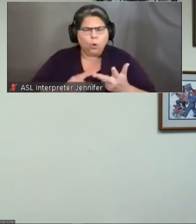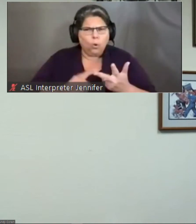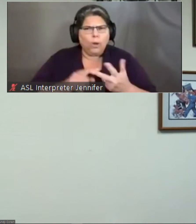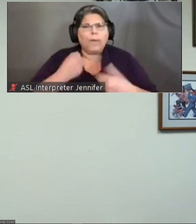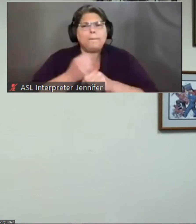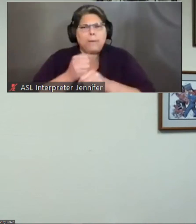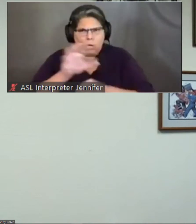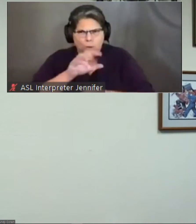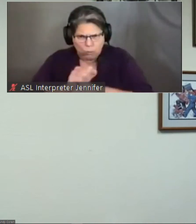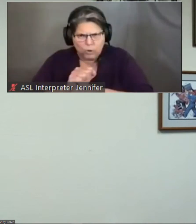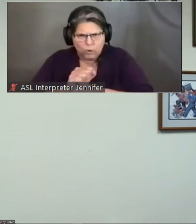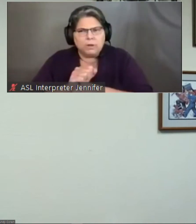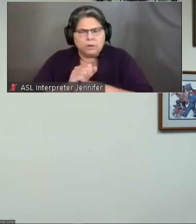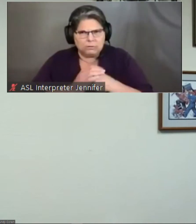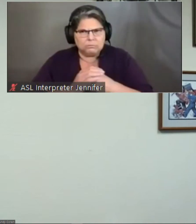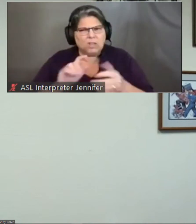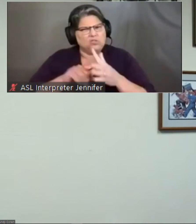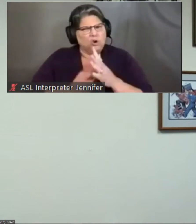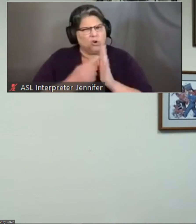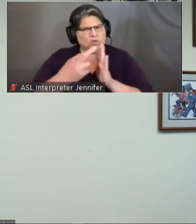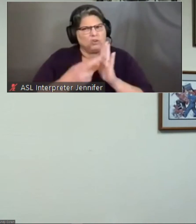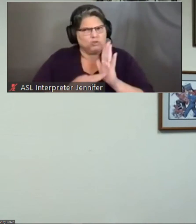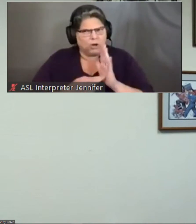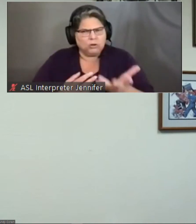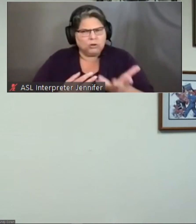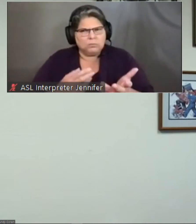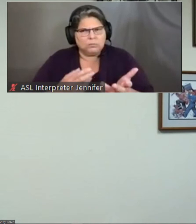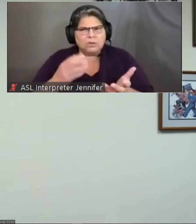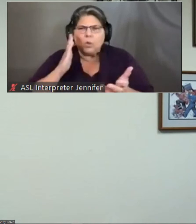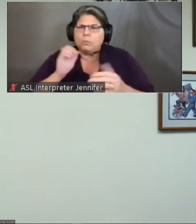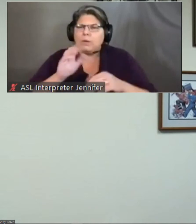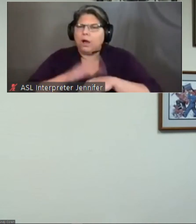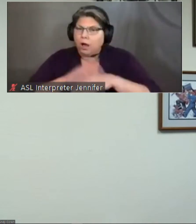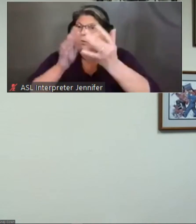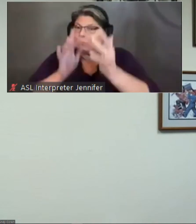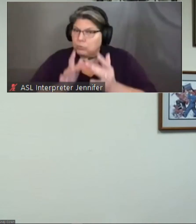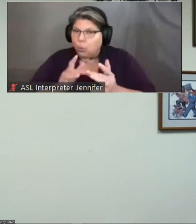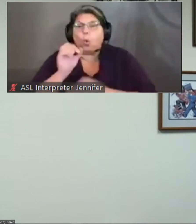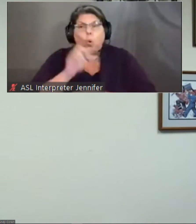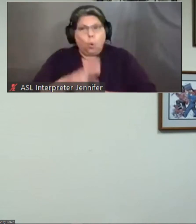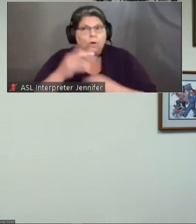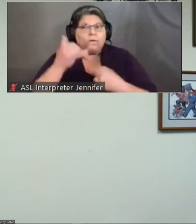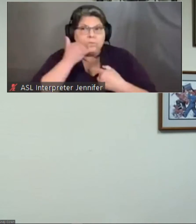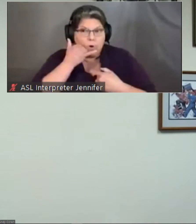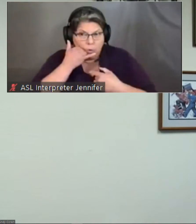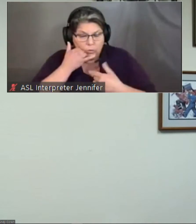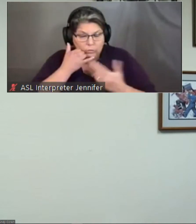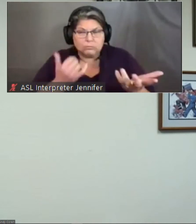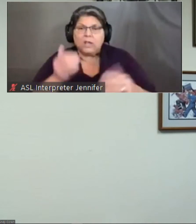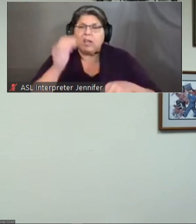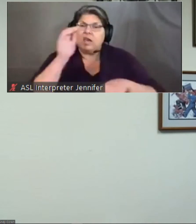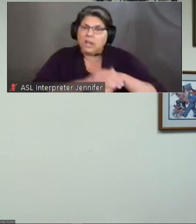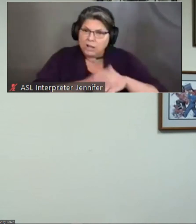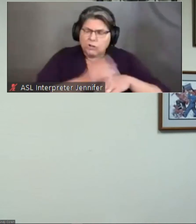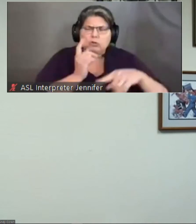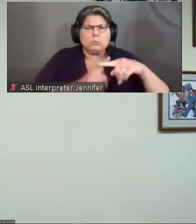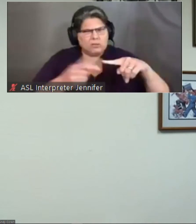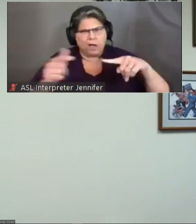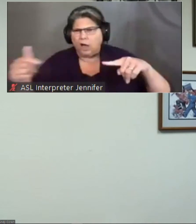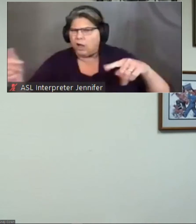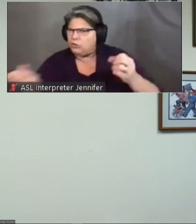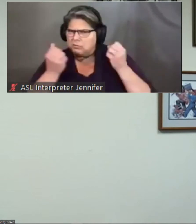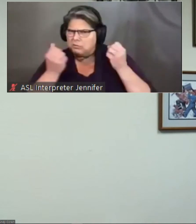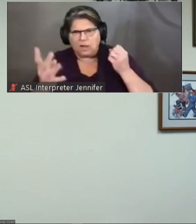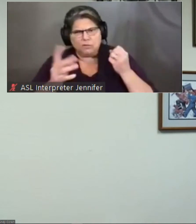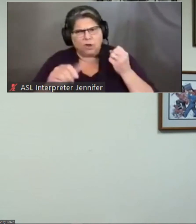beginning registration. And this will be online and phone, English and multiple languages. From our point